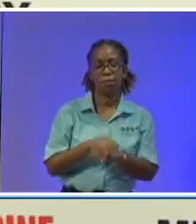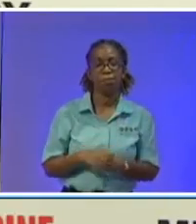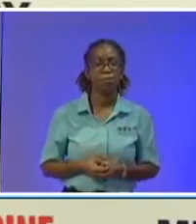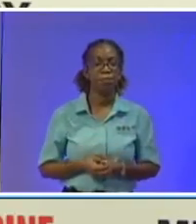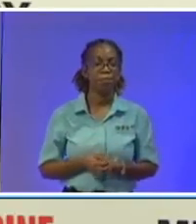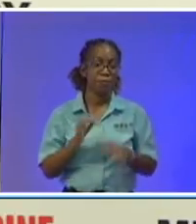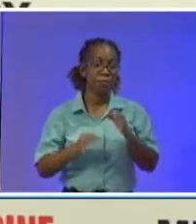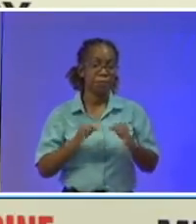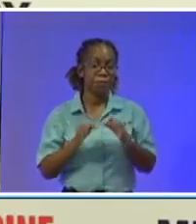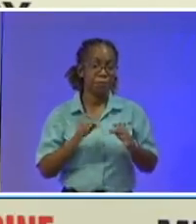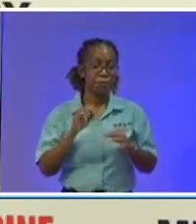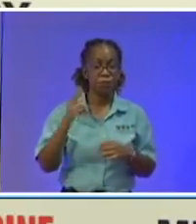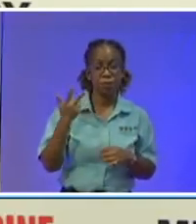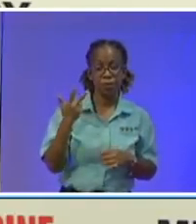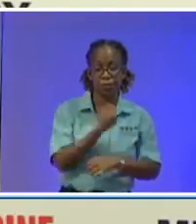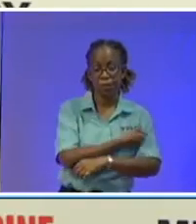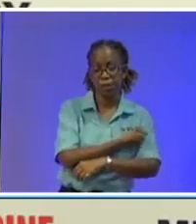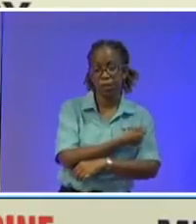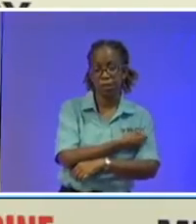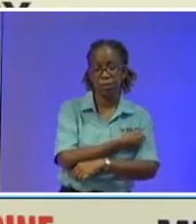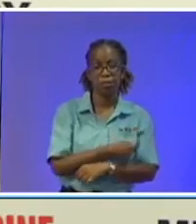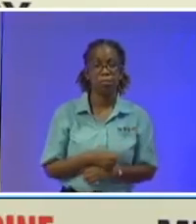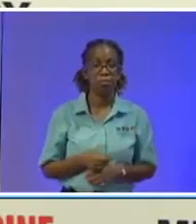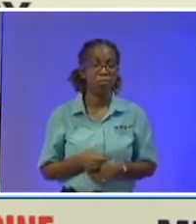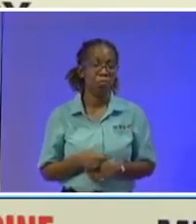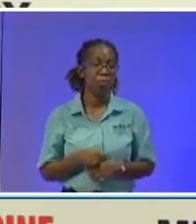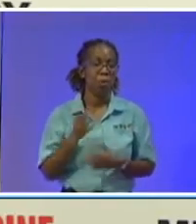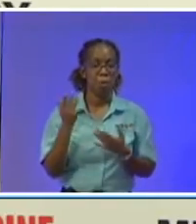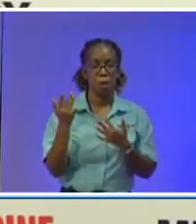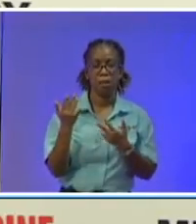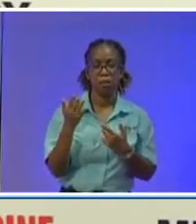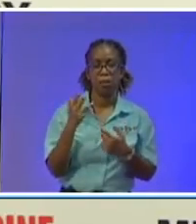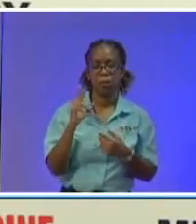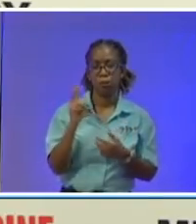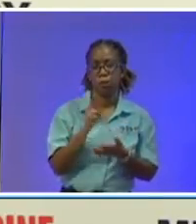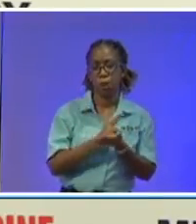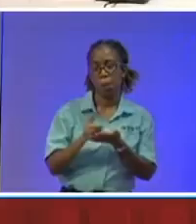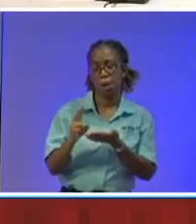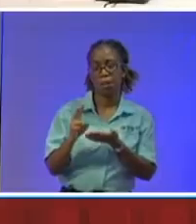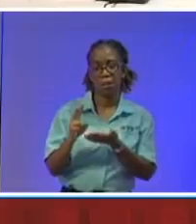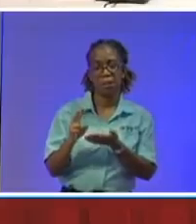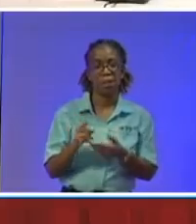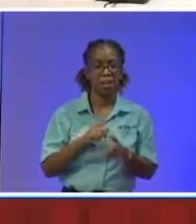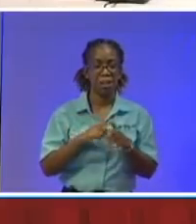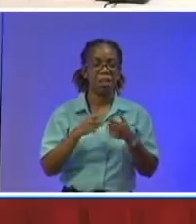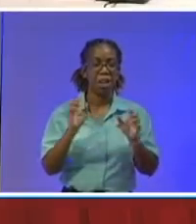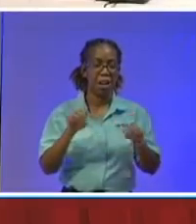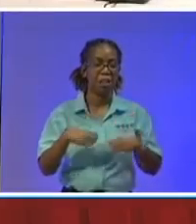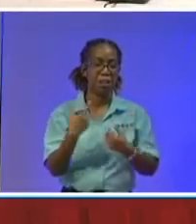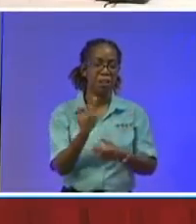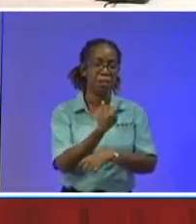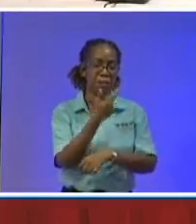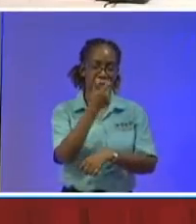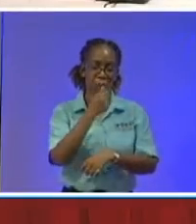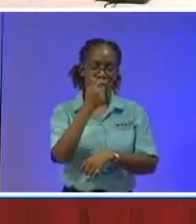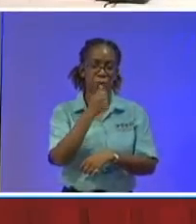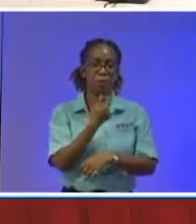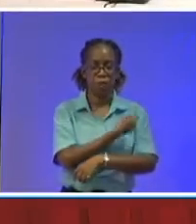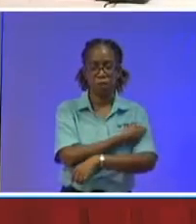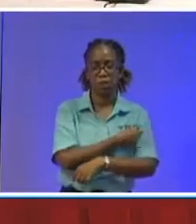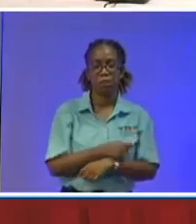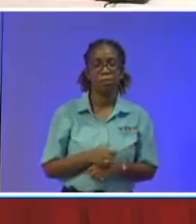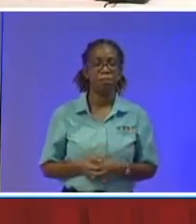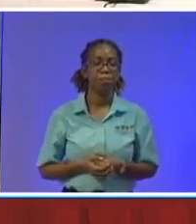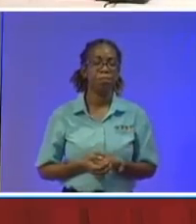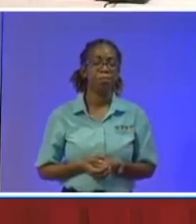on our records in terms of our vaccine protocol. Thank you very much, CMO. We go to AZP for his